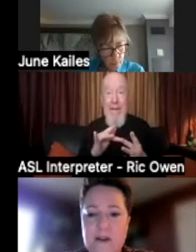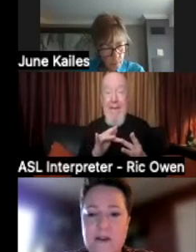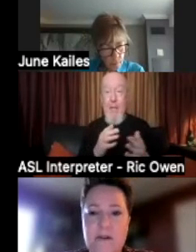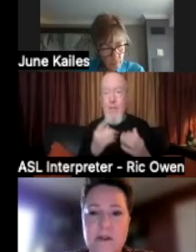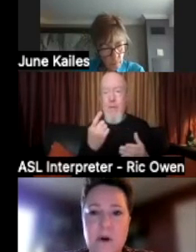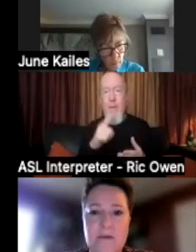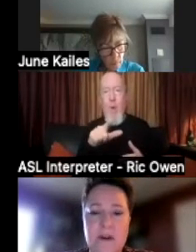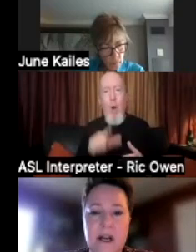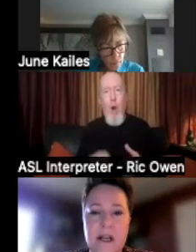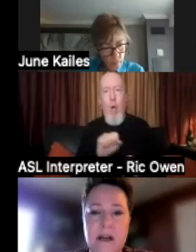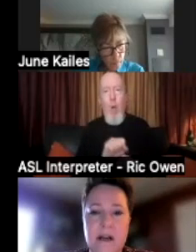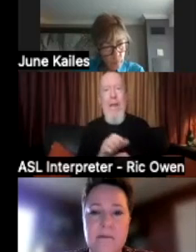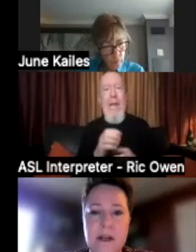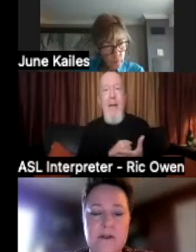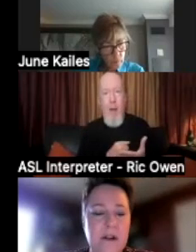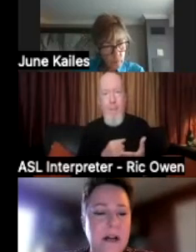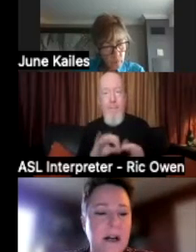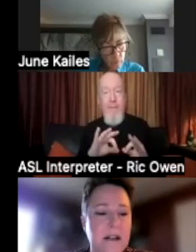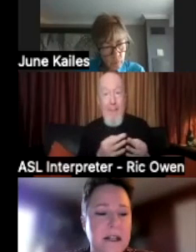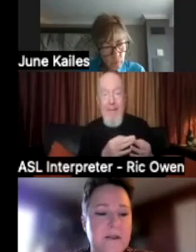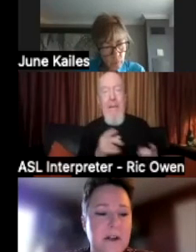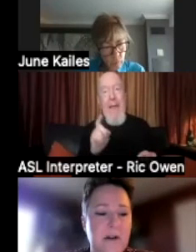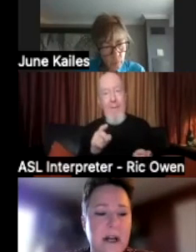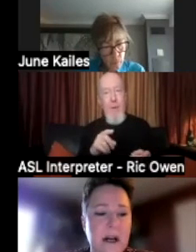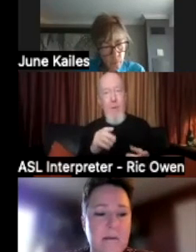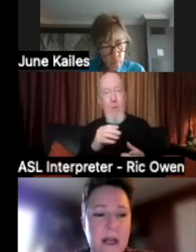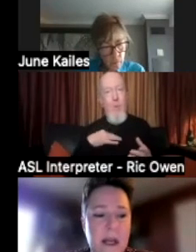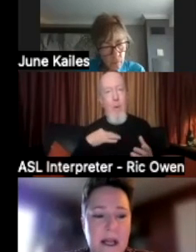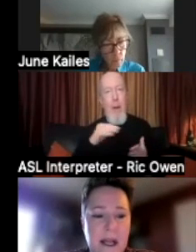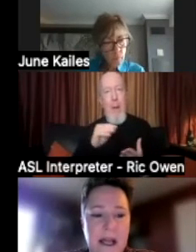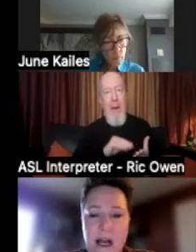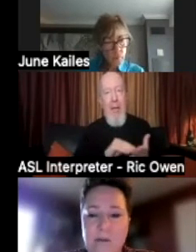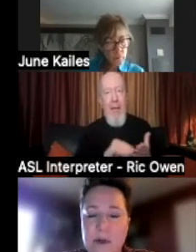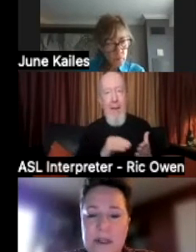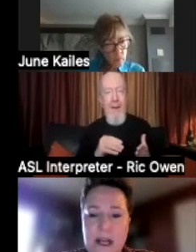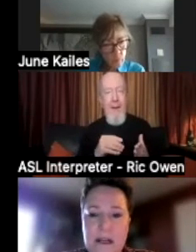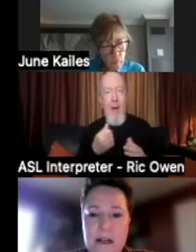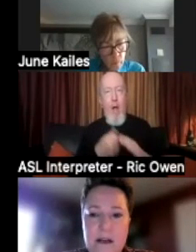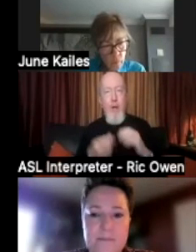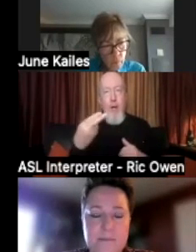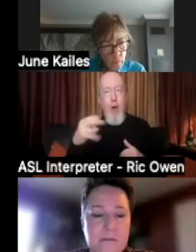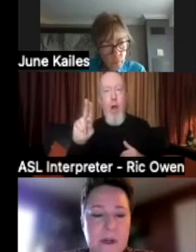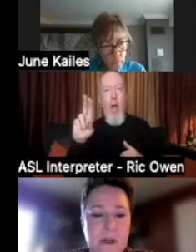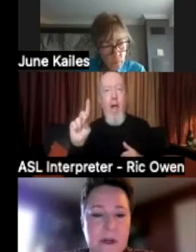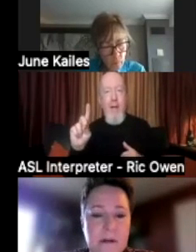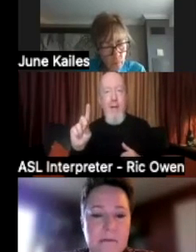family. So you do have to qualify under the HUD guidelines for a low income. And I will put that